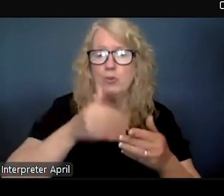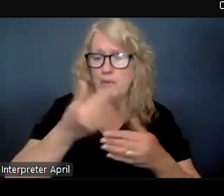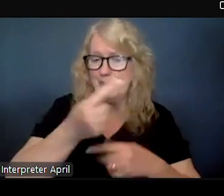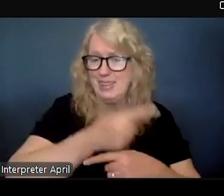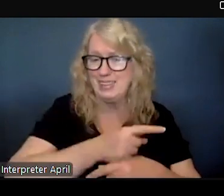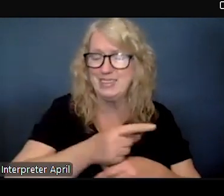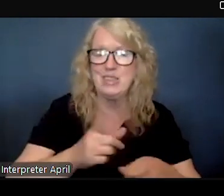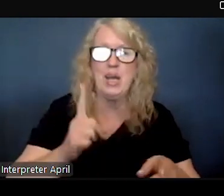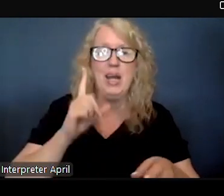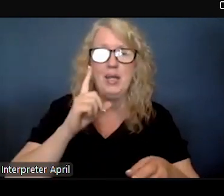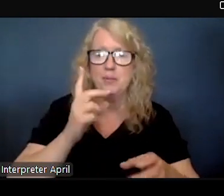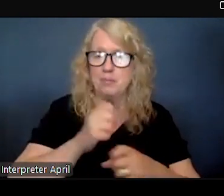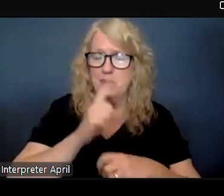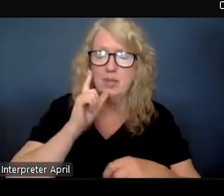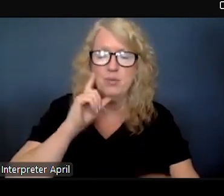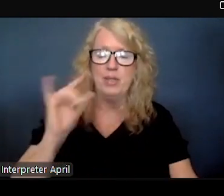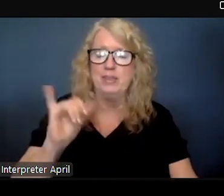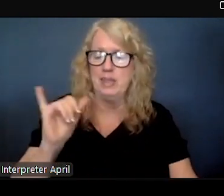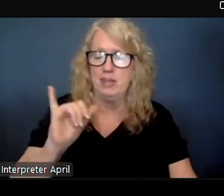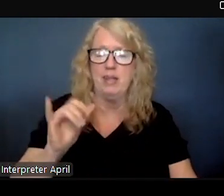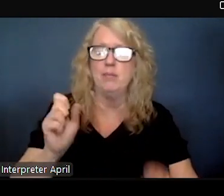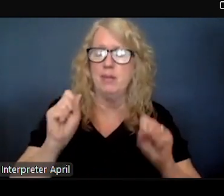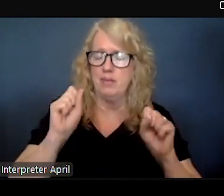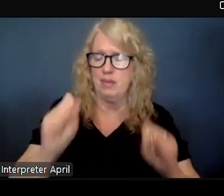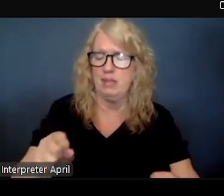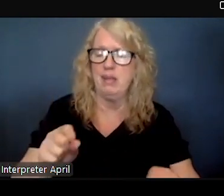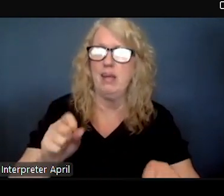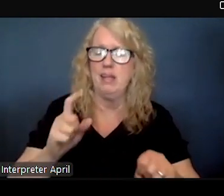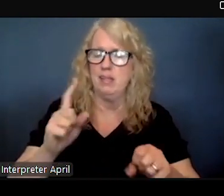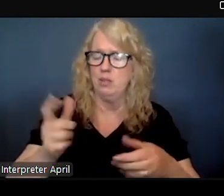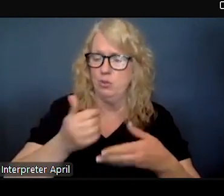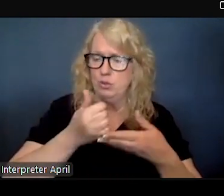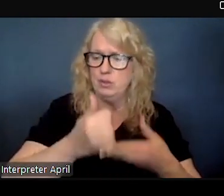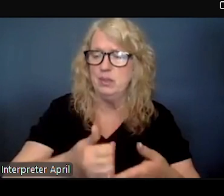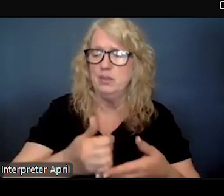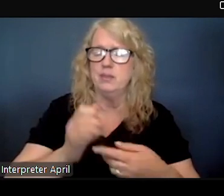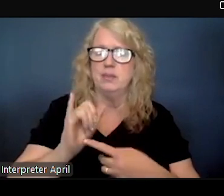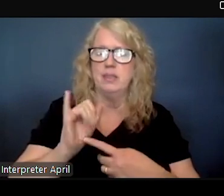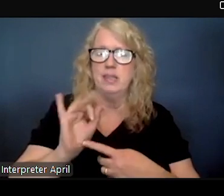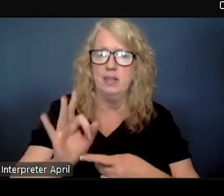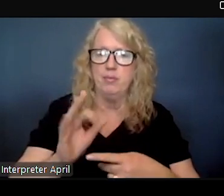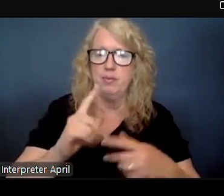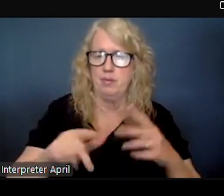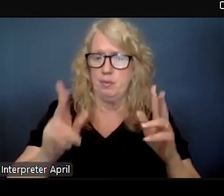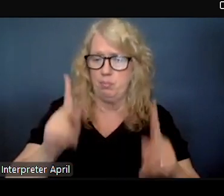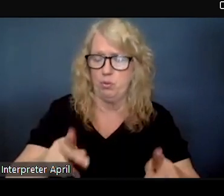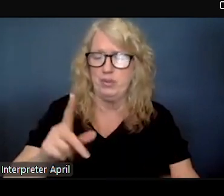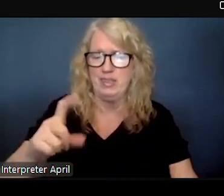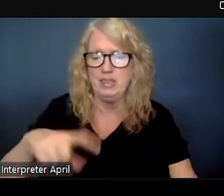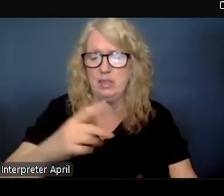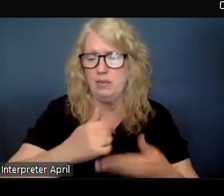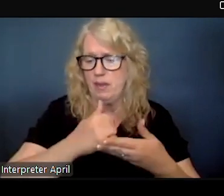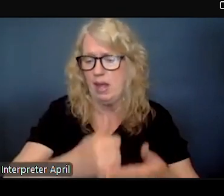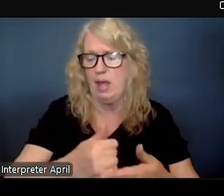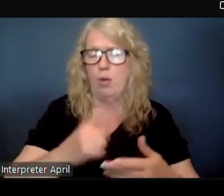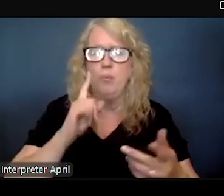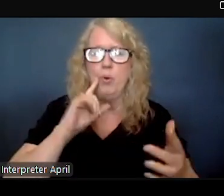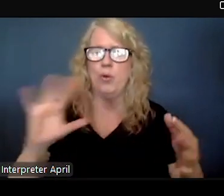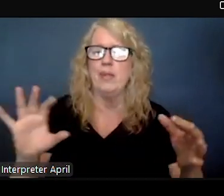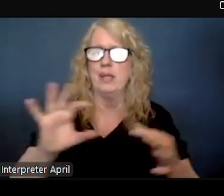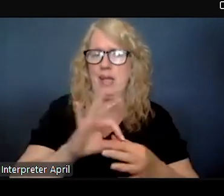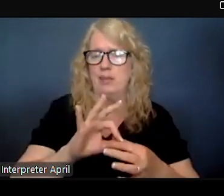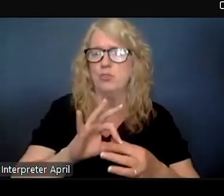kind of what it sounds like. And they can also assist if someone needs that help or that